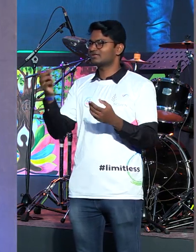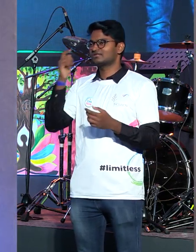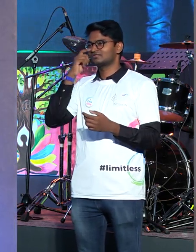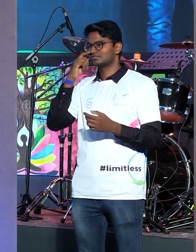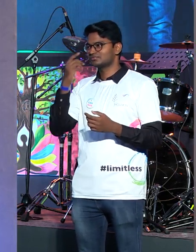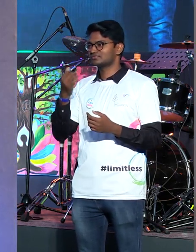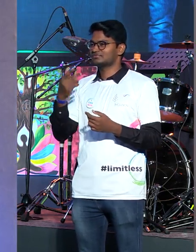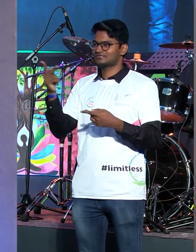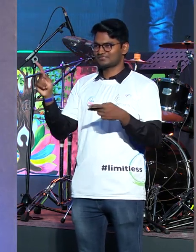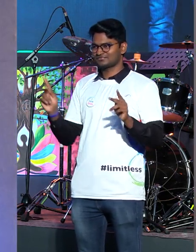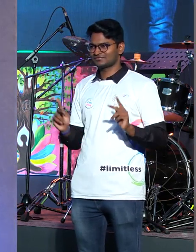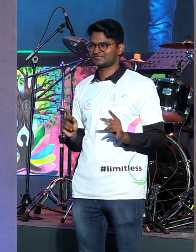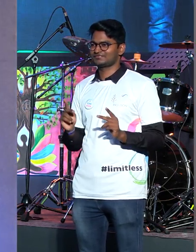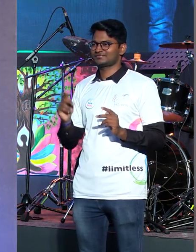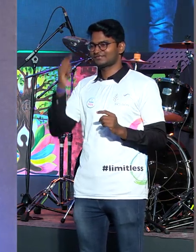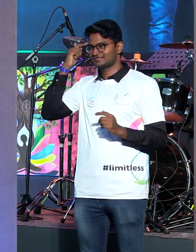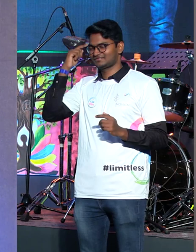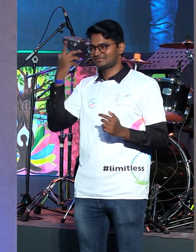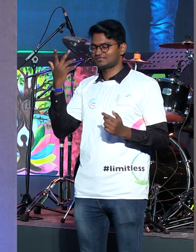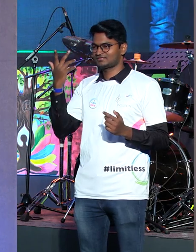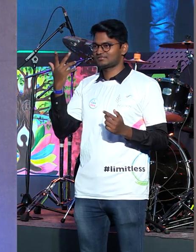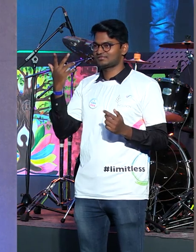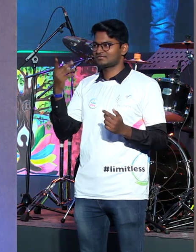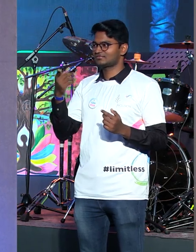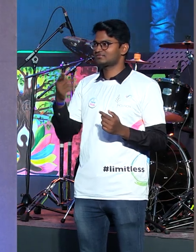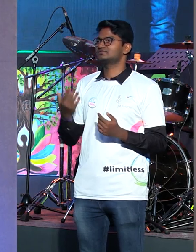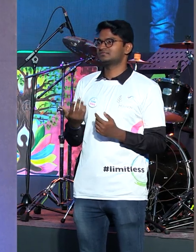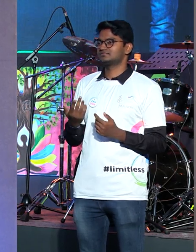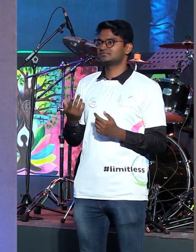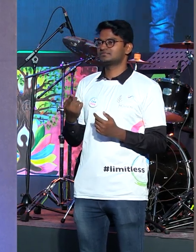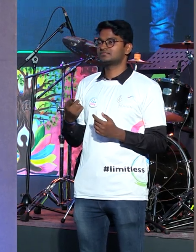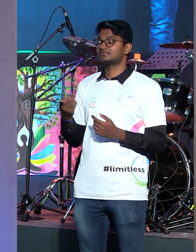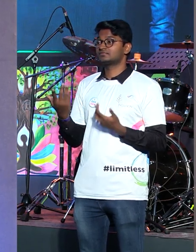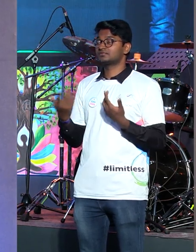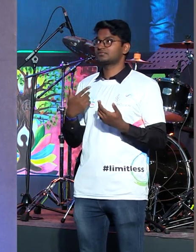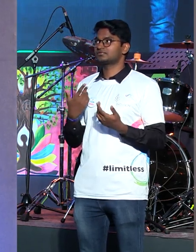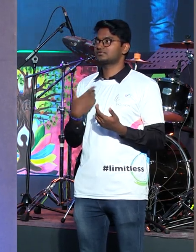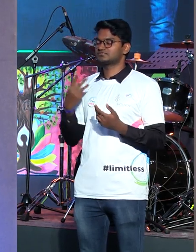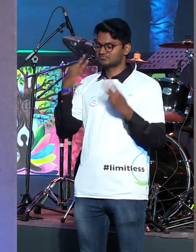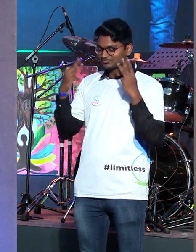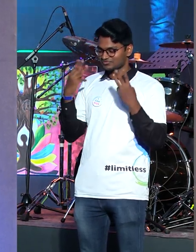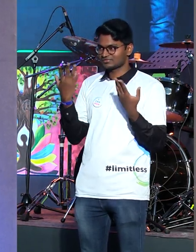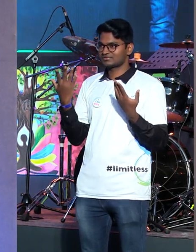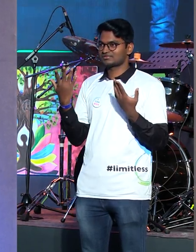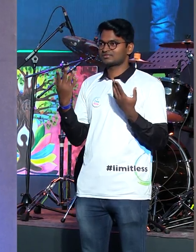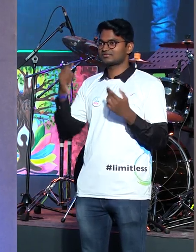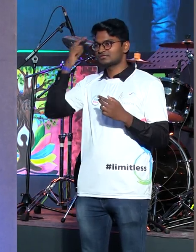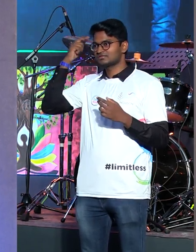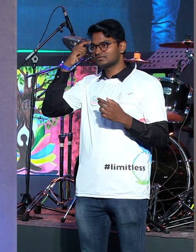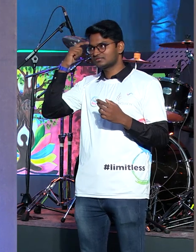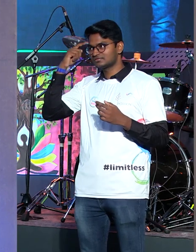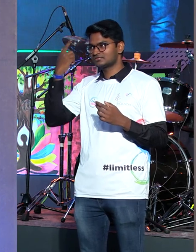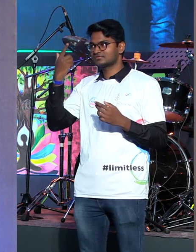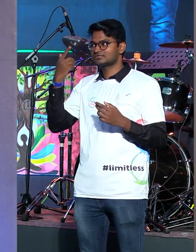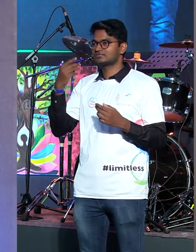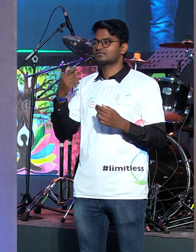do so many different things and there's so much that we carry in our heads. It's not only about doing the worrying and, you know, thinking about various